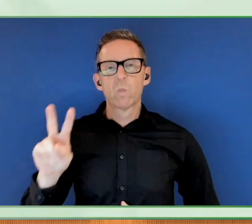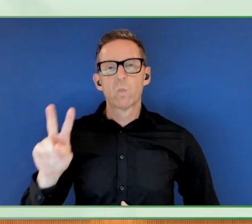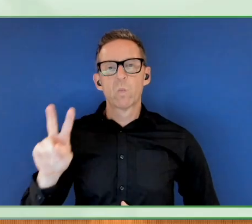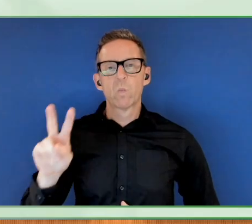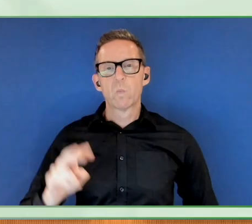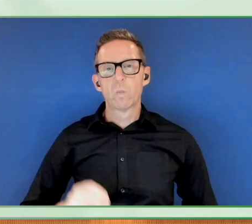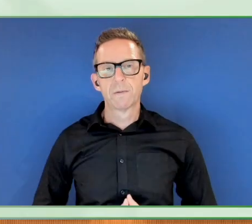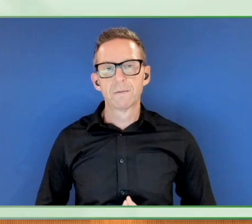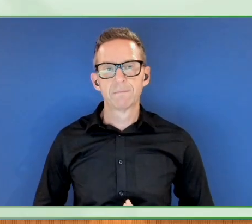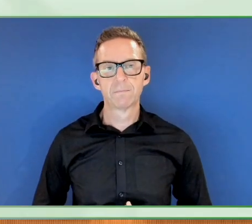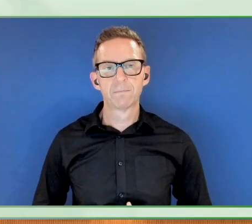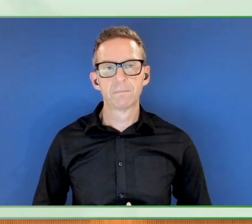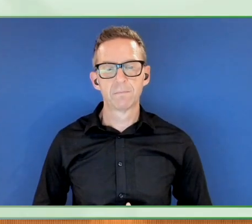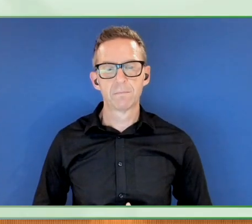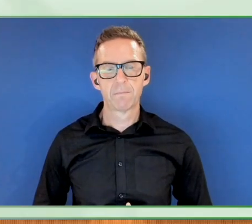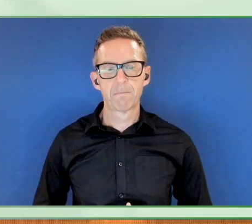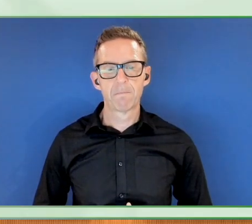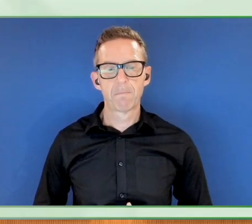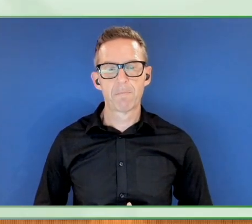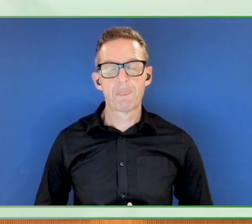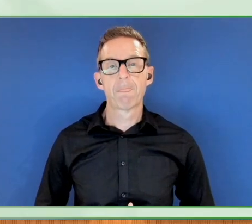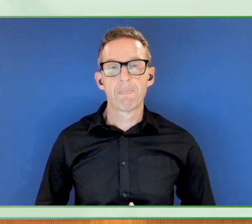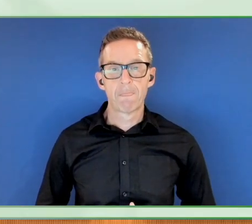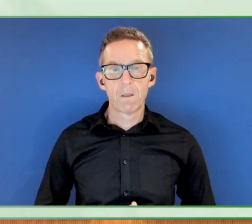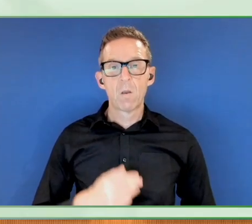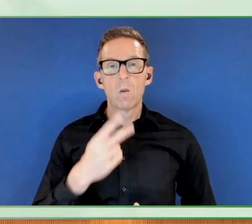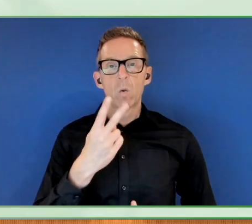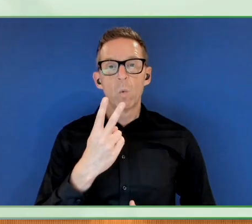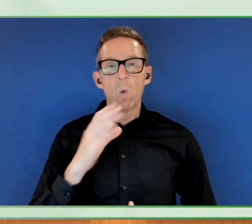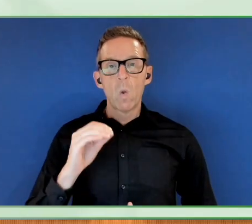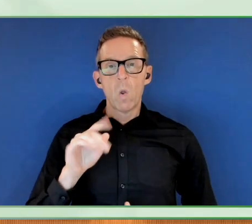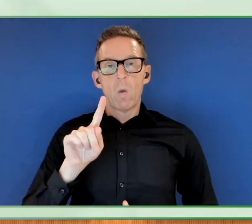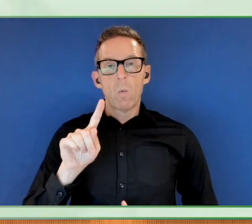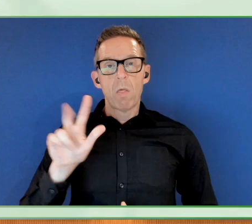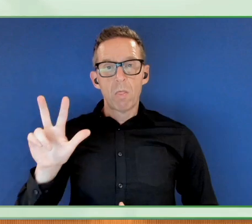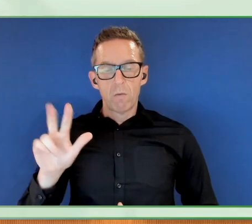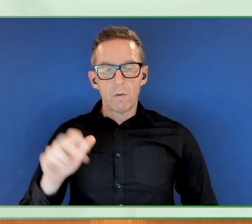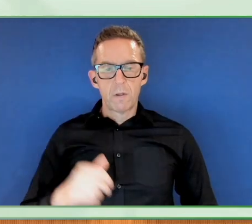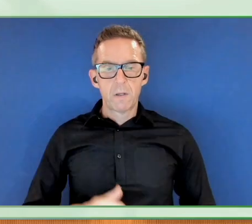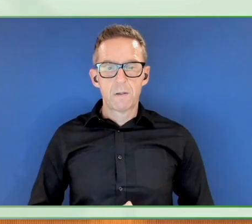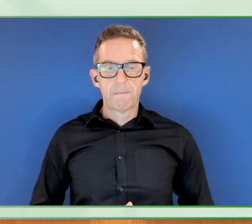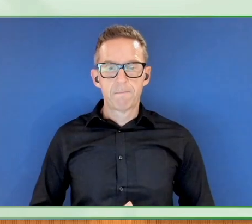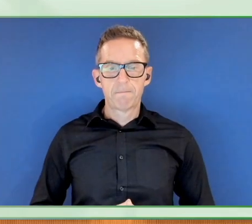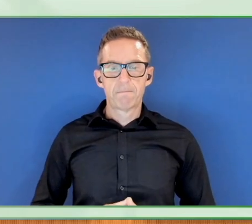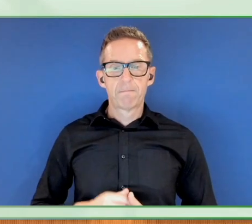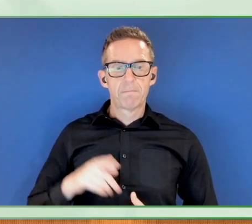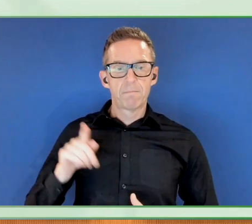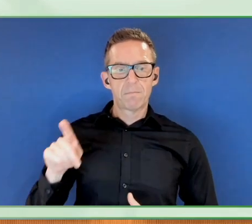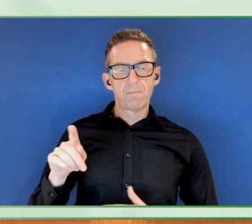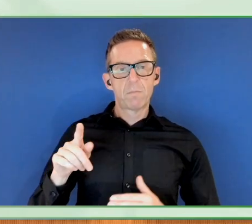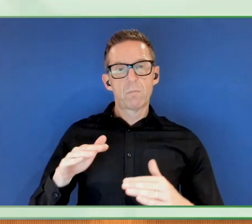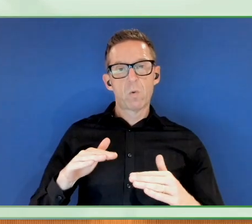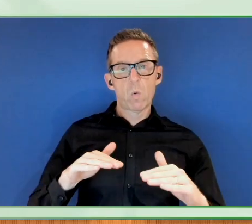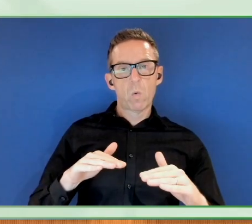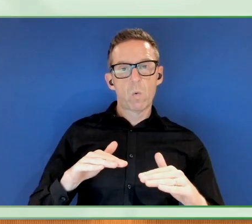Well, 2013 was also the year when the Authority for Universal Design of ICT was established, and that's